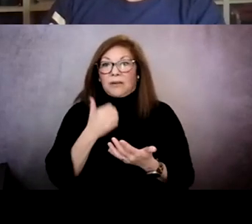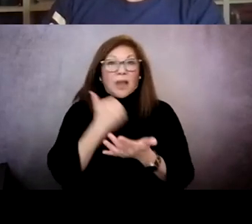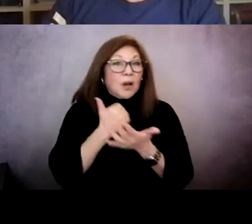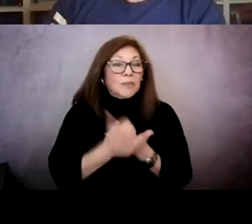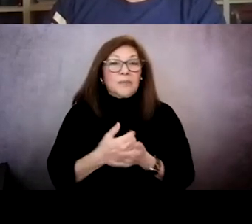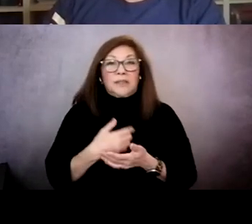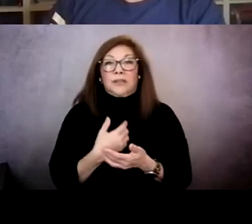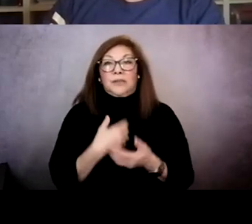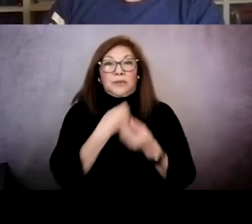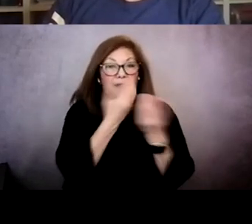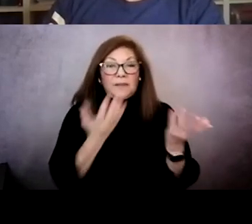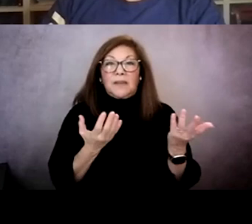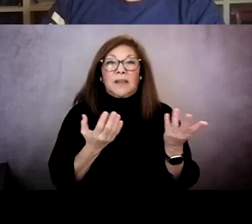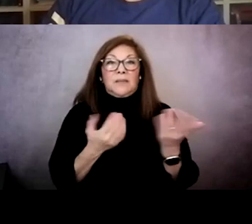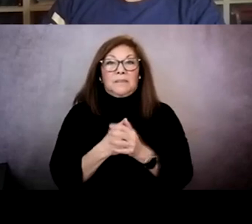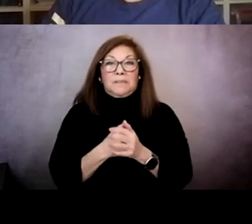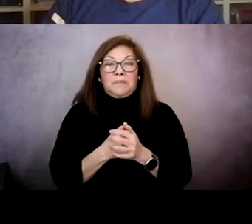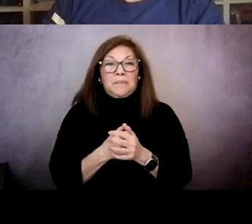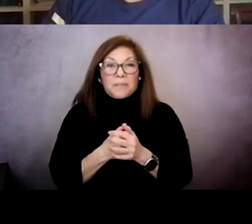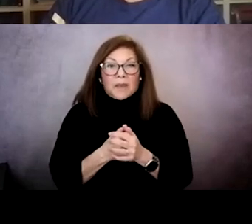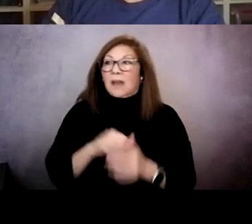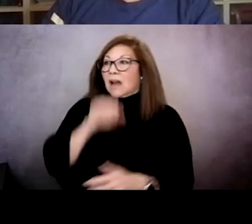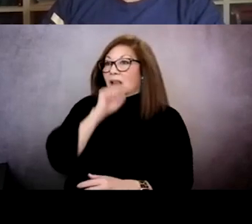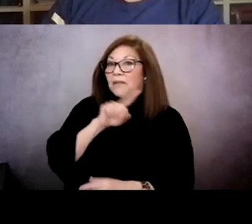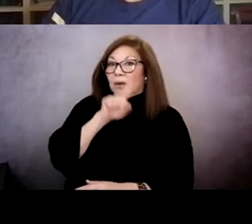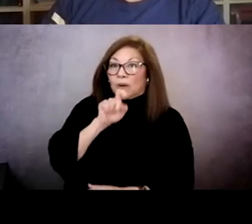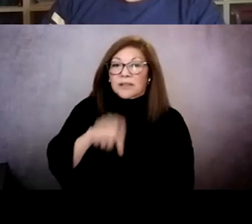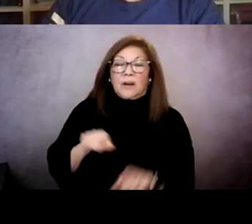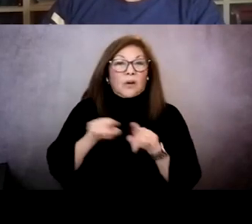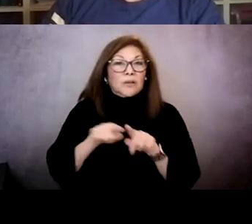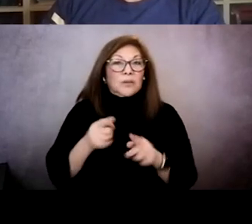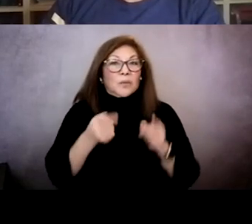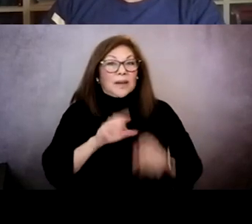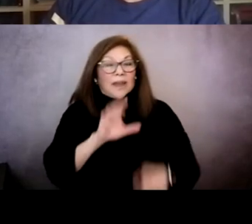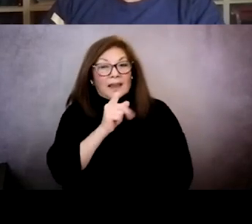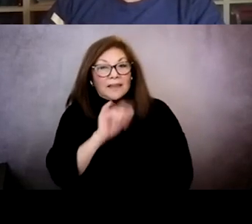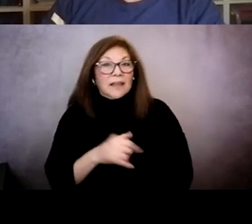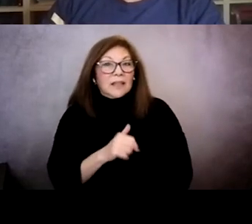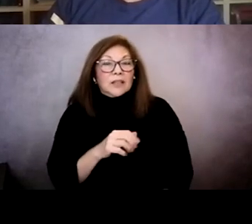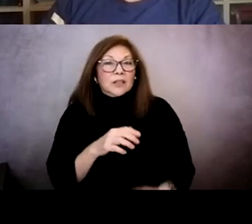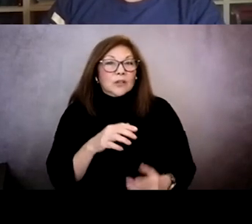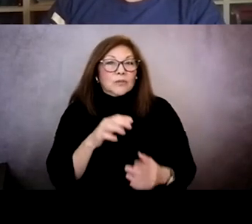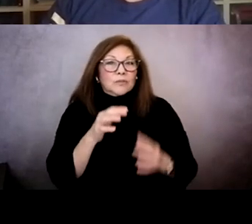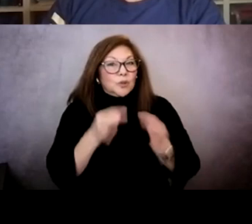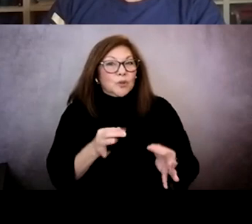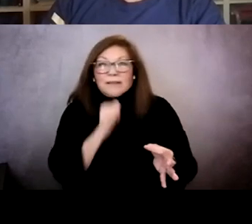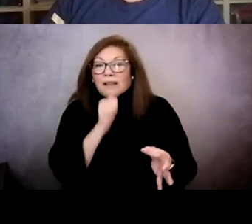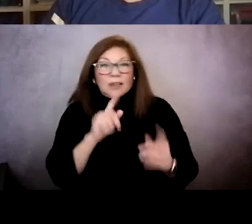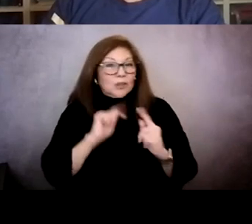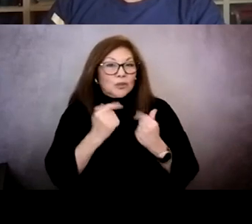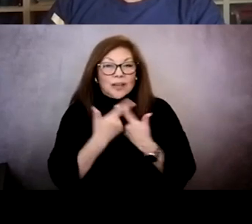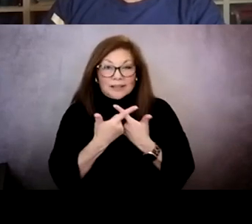your audience? Yeah, I love that question. I loved also what Cathy said about choosing not to translate sometimes.